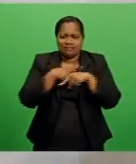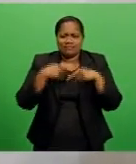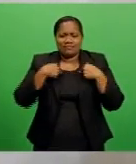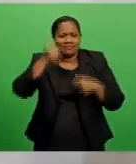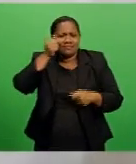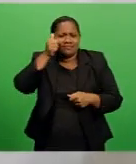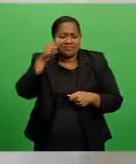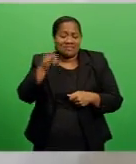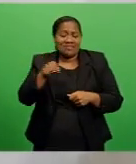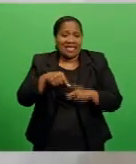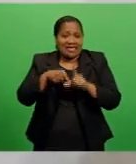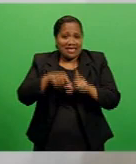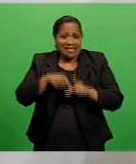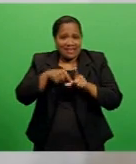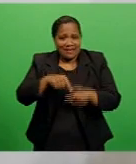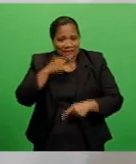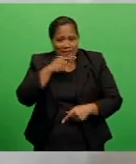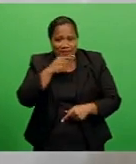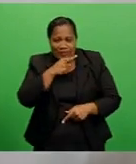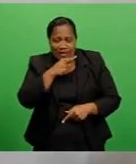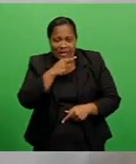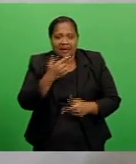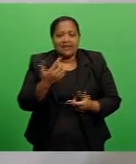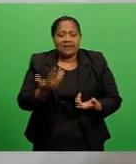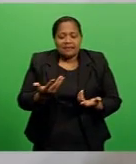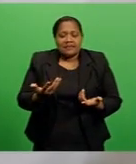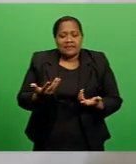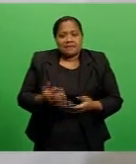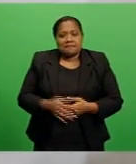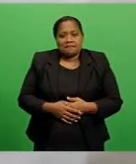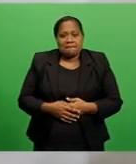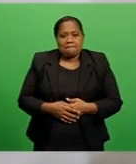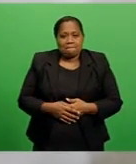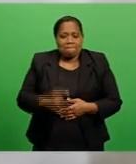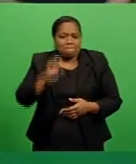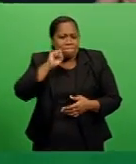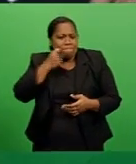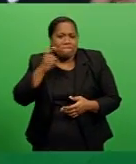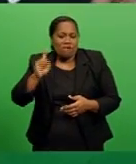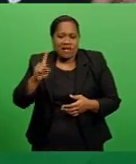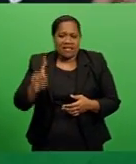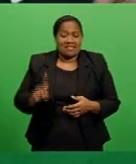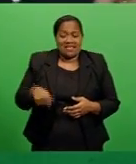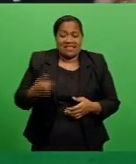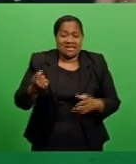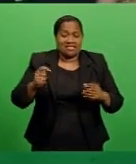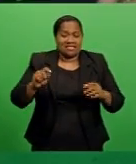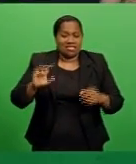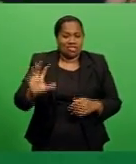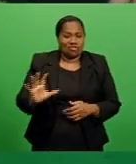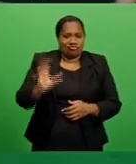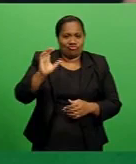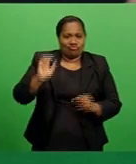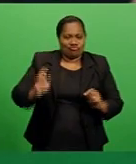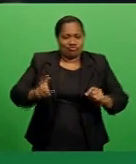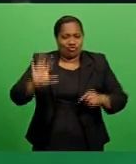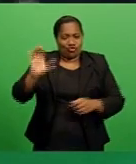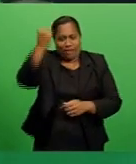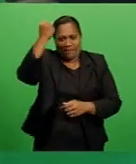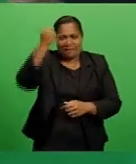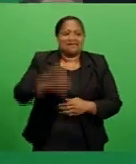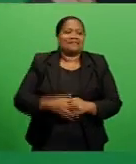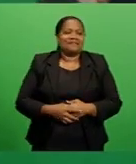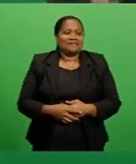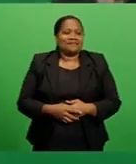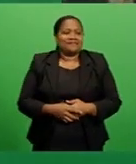this young boy is going to be the next champion. 14-year-old Eroni Talimingau and 7